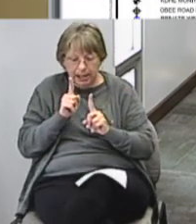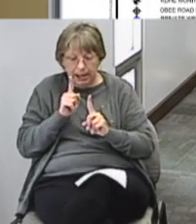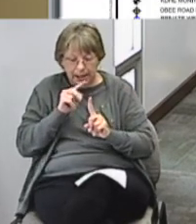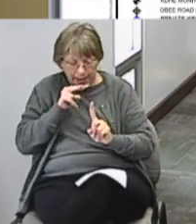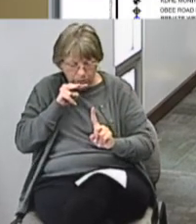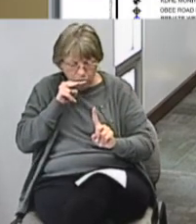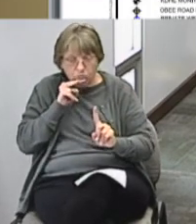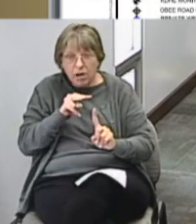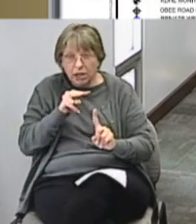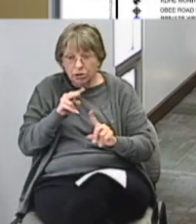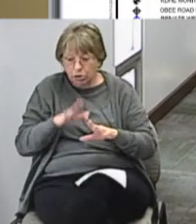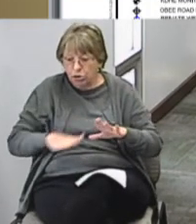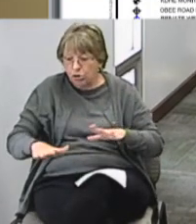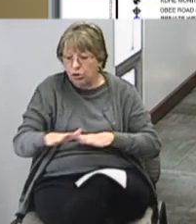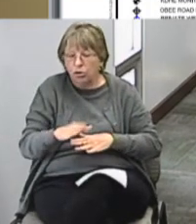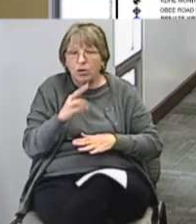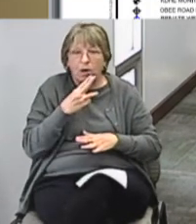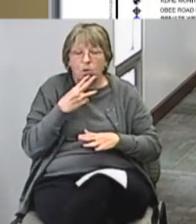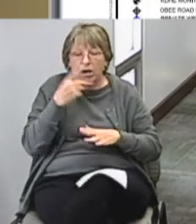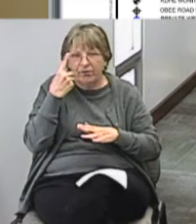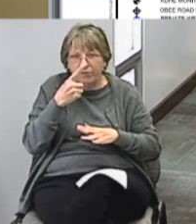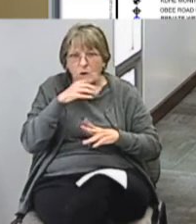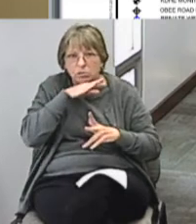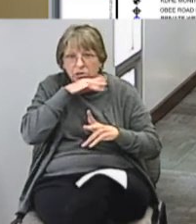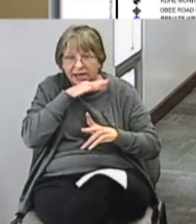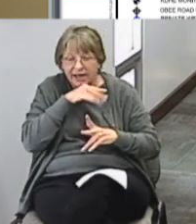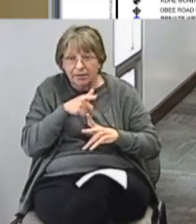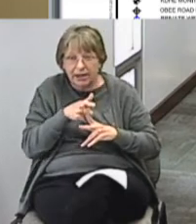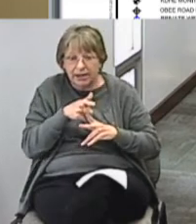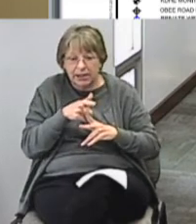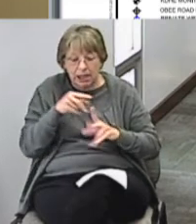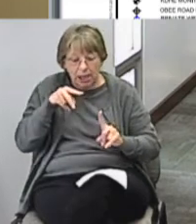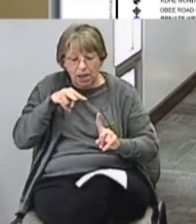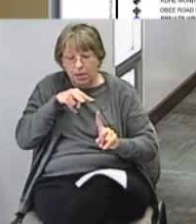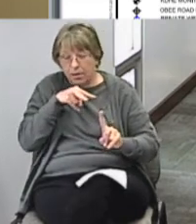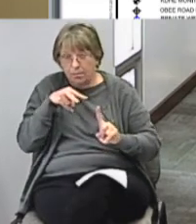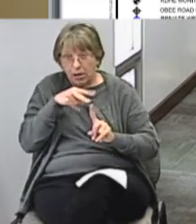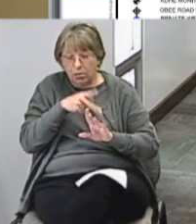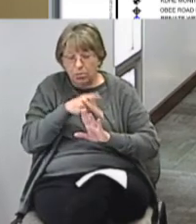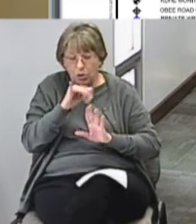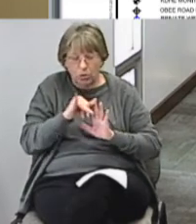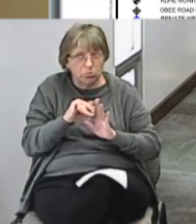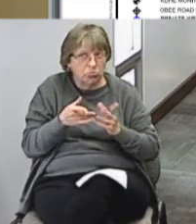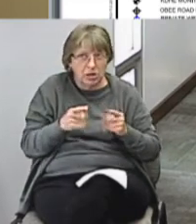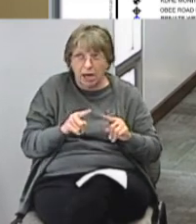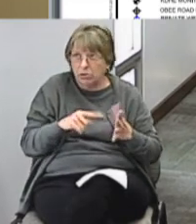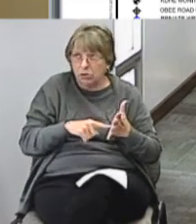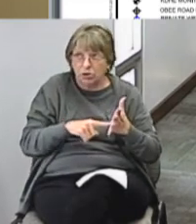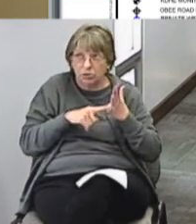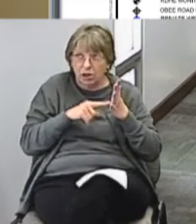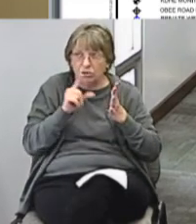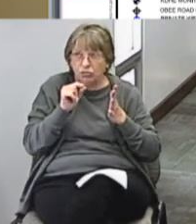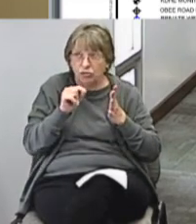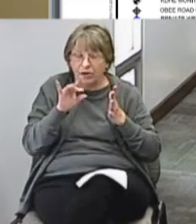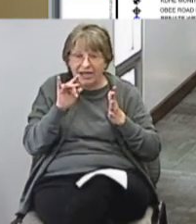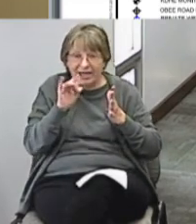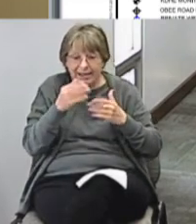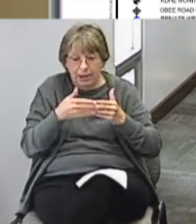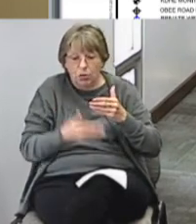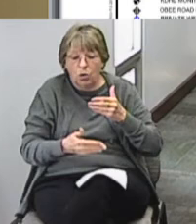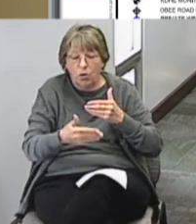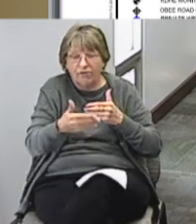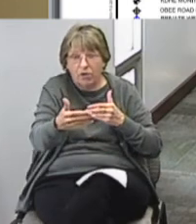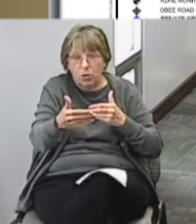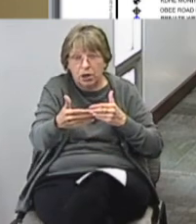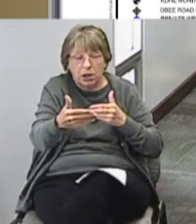groundwater for contaminants. And the monitoring program that's being required starting in 2018 going forward